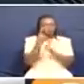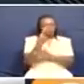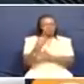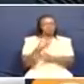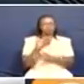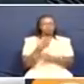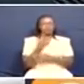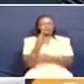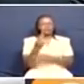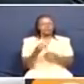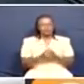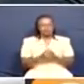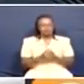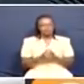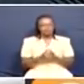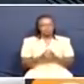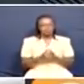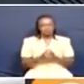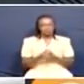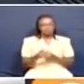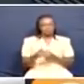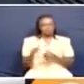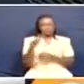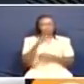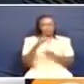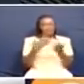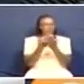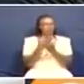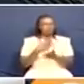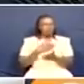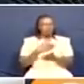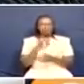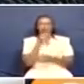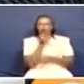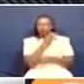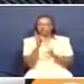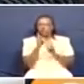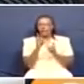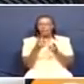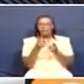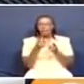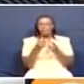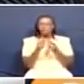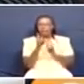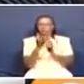mention regarding my application, not an argument, it was a request to the court.